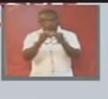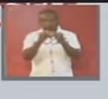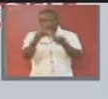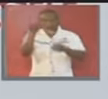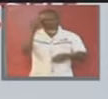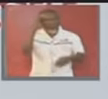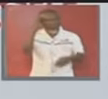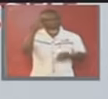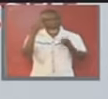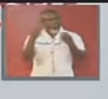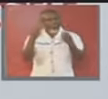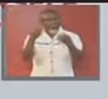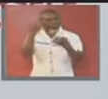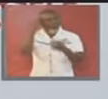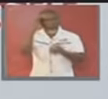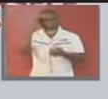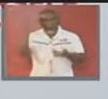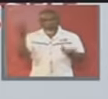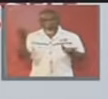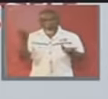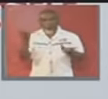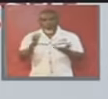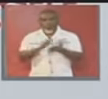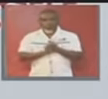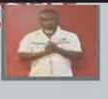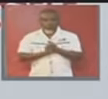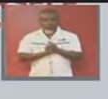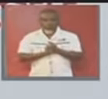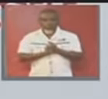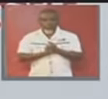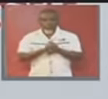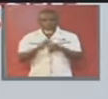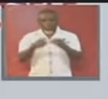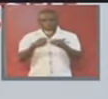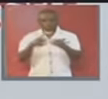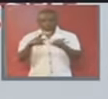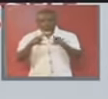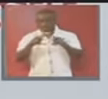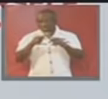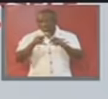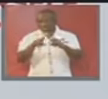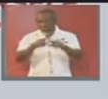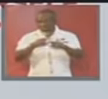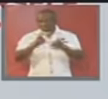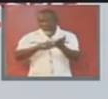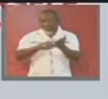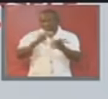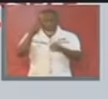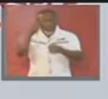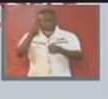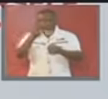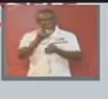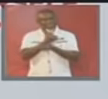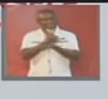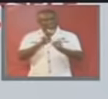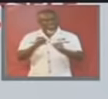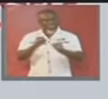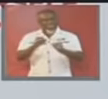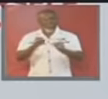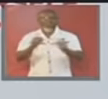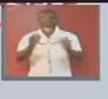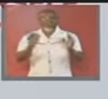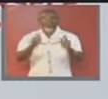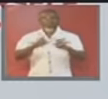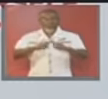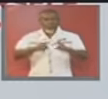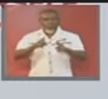the virus. And every time you think you are in a safe place or a safer place with the virus, those words always